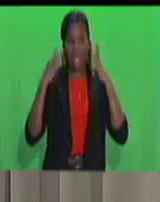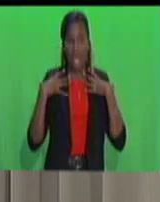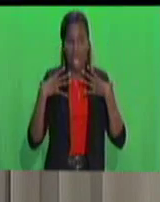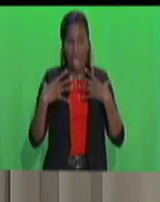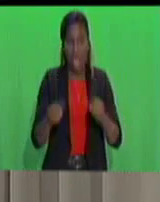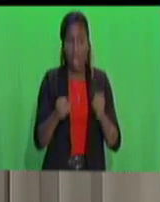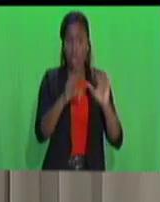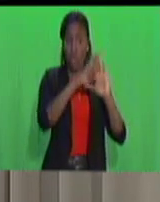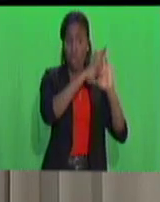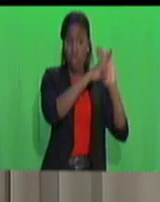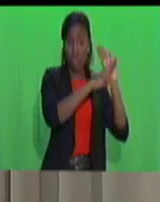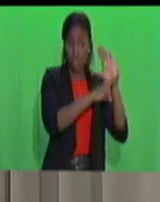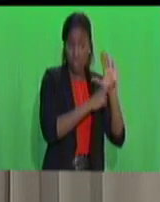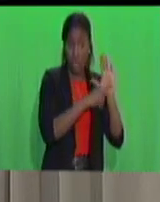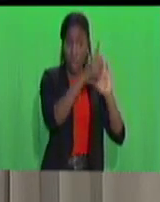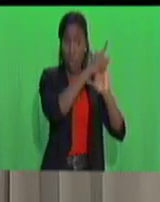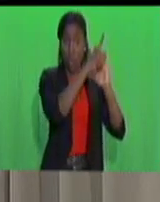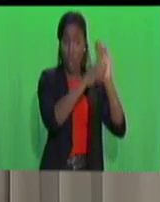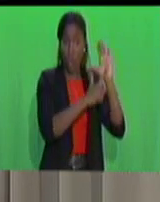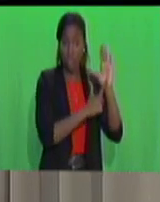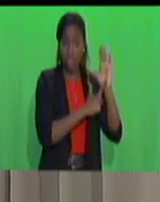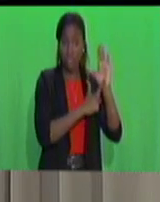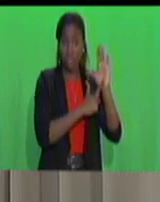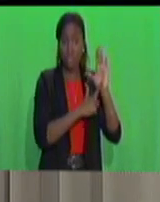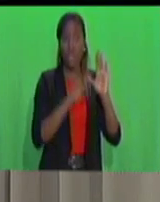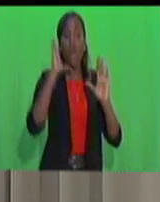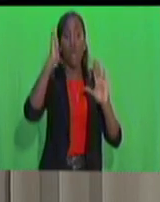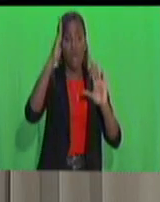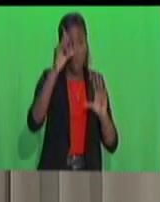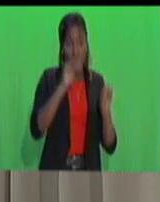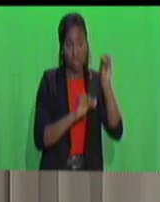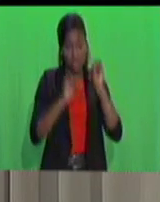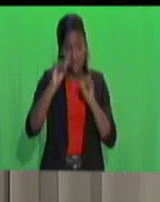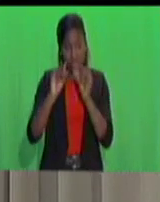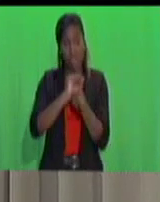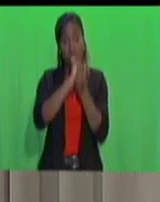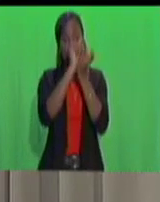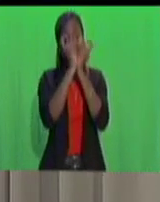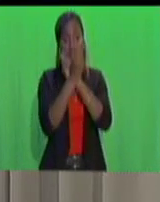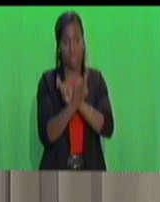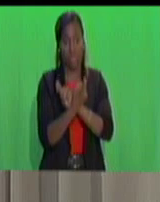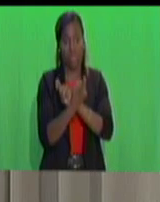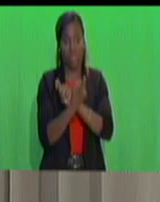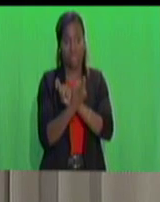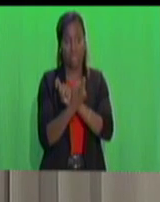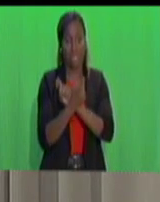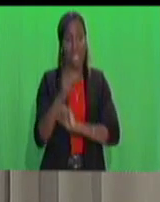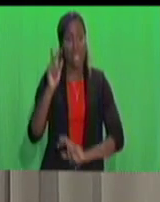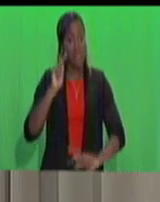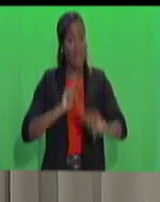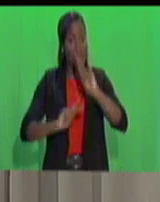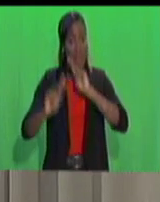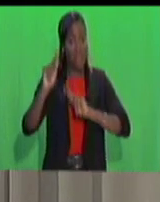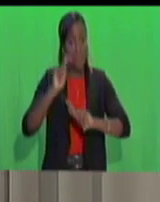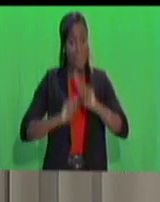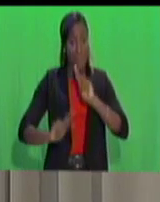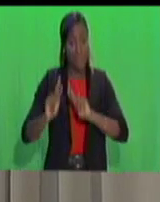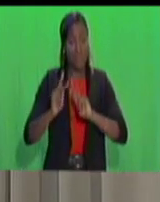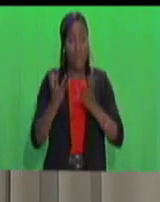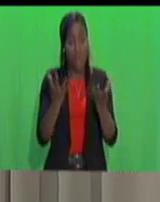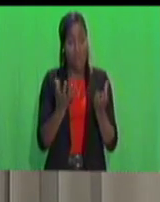Health ordinance to reduce the number of persons who gather in any public place